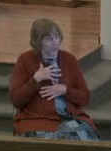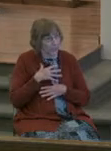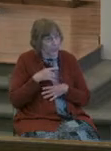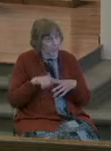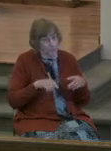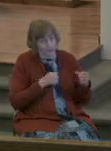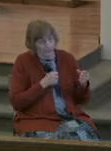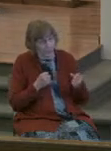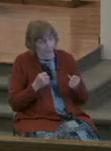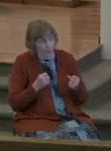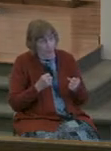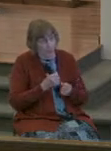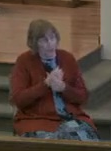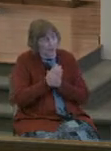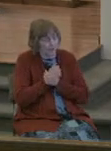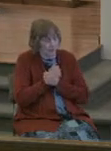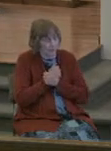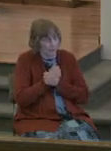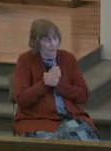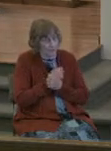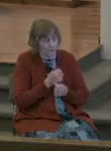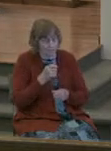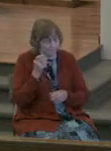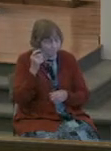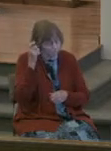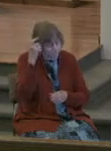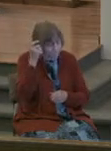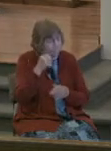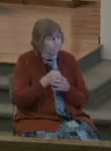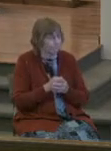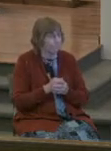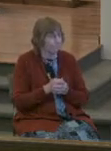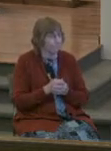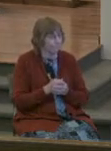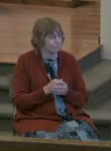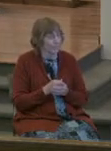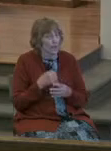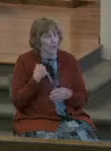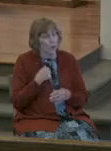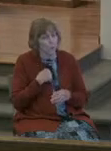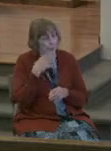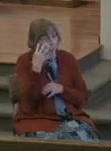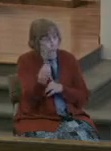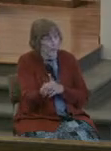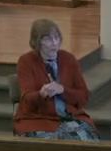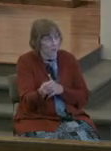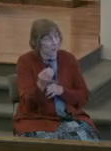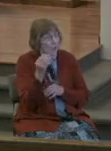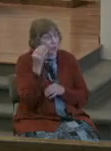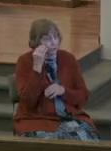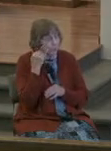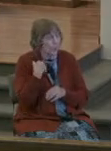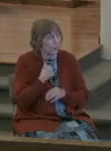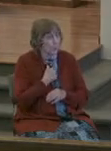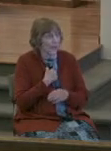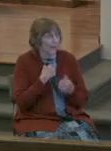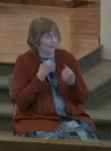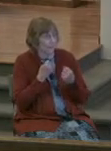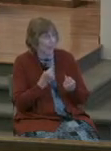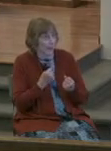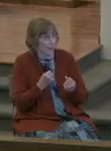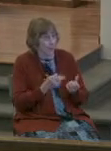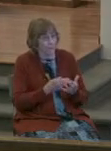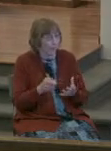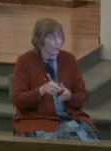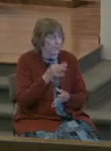power and of love and of a sound mind. See, we can go out knowing that we have the power of the